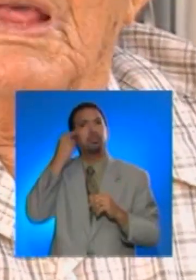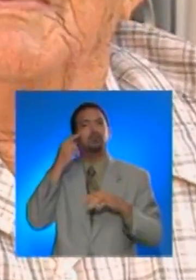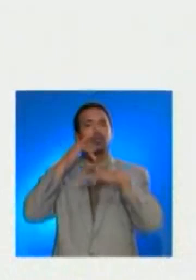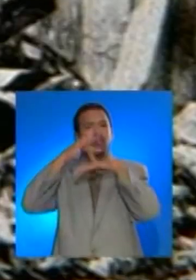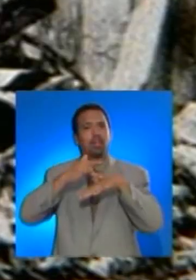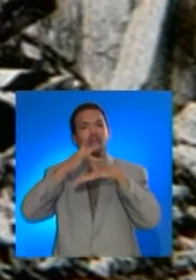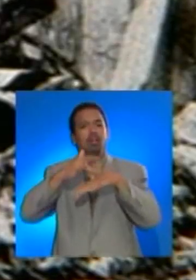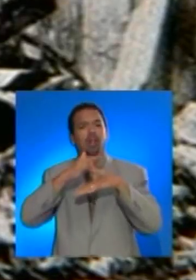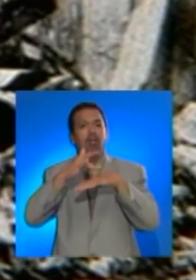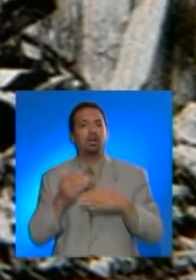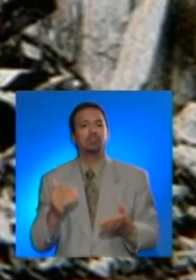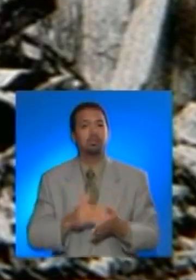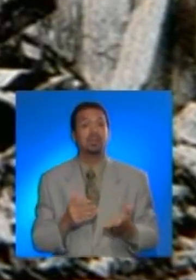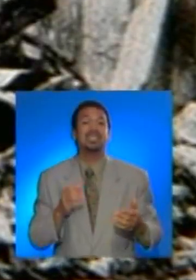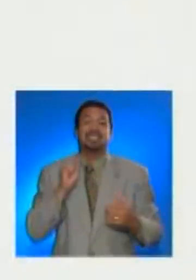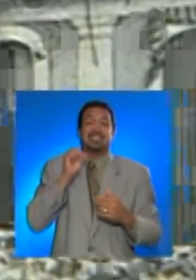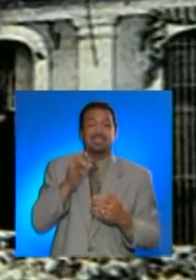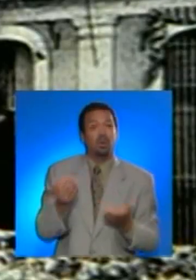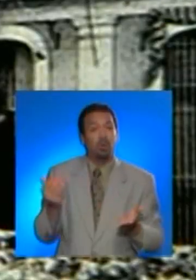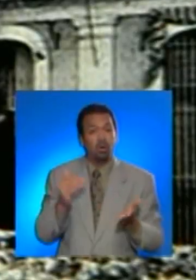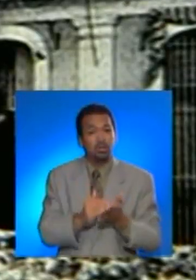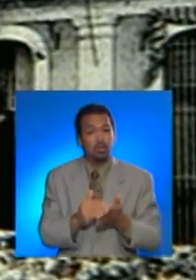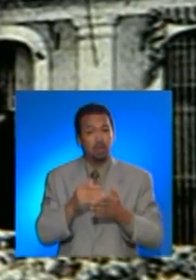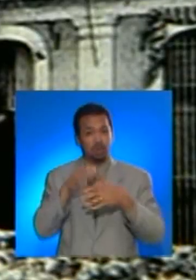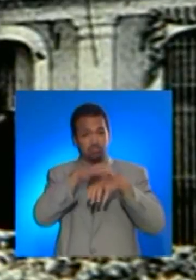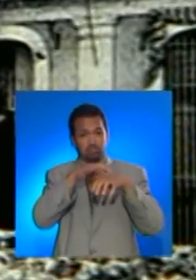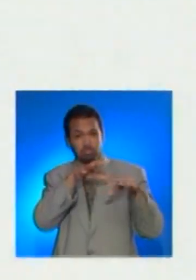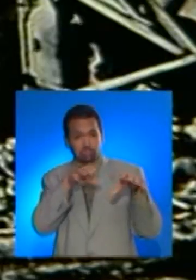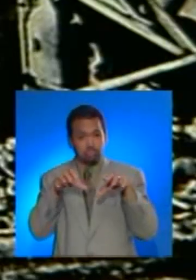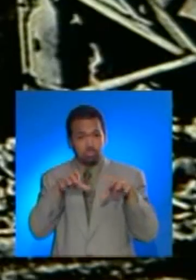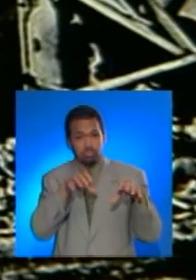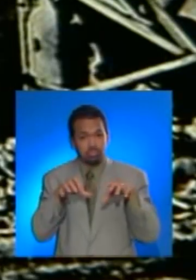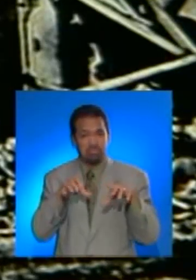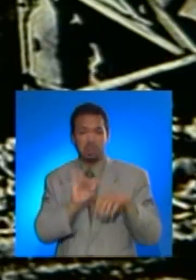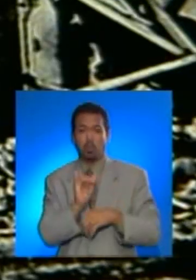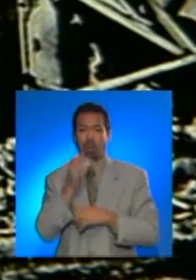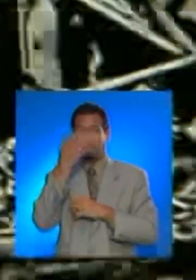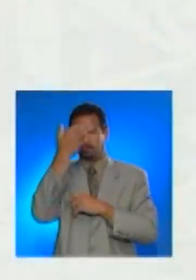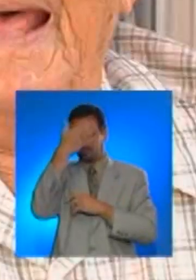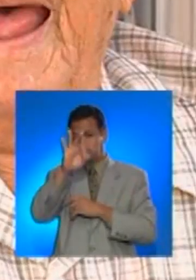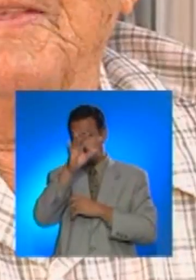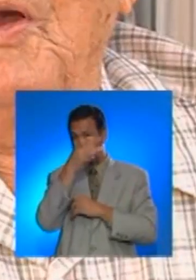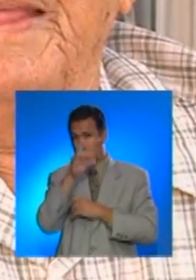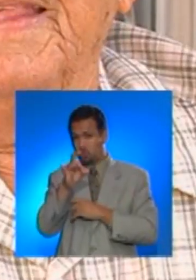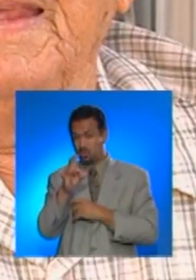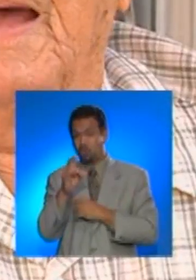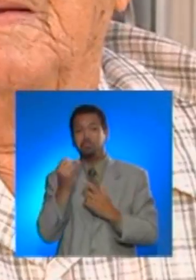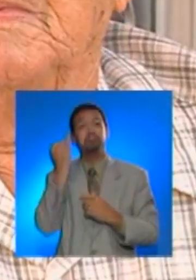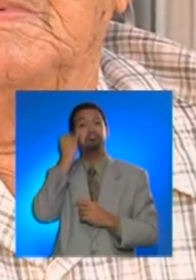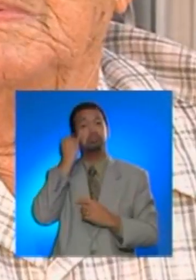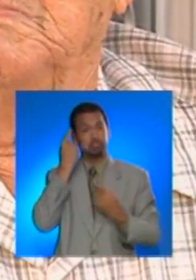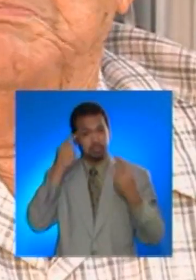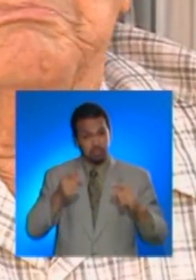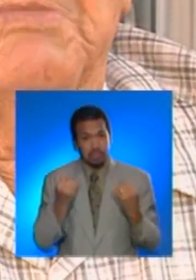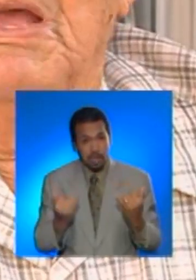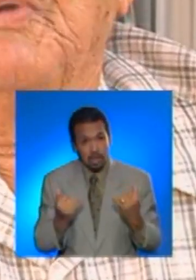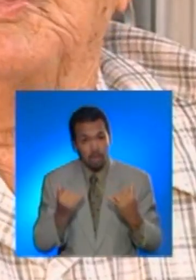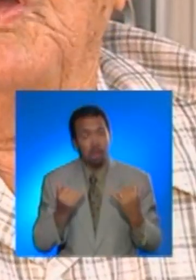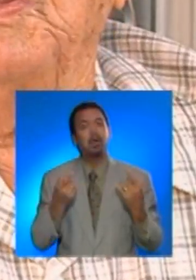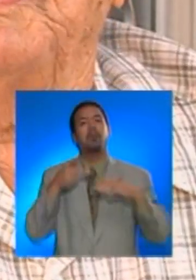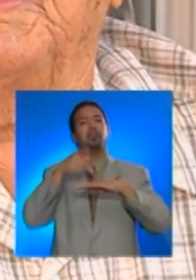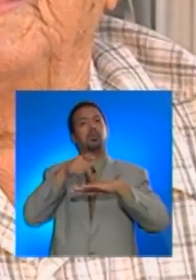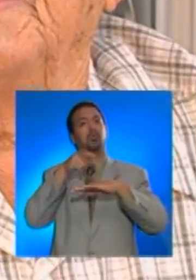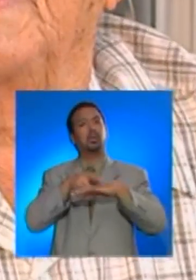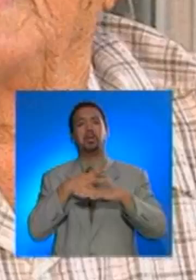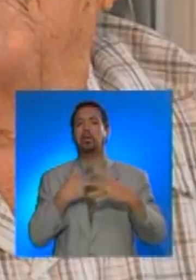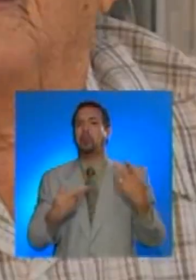I only think that if something like the 1918 earthquake happened today, it would leave